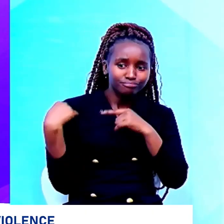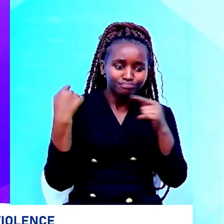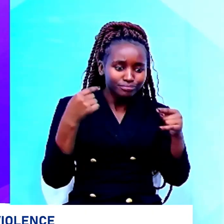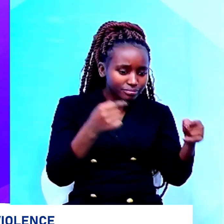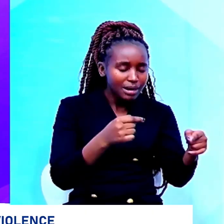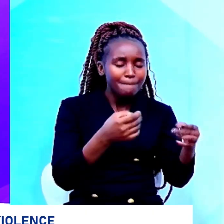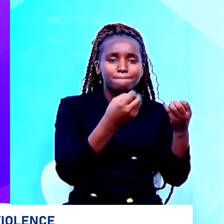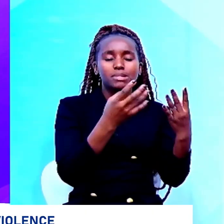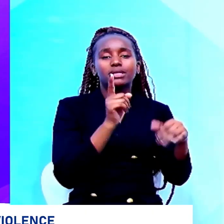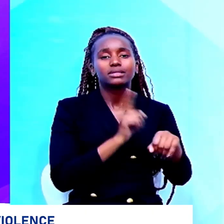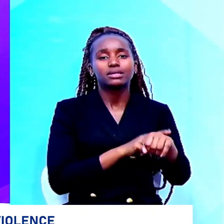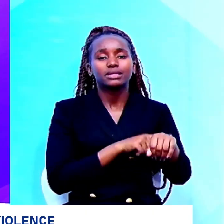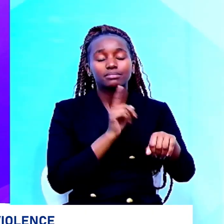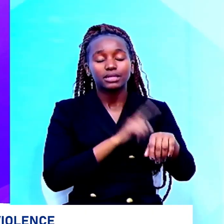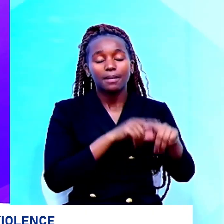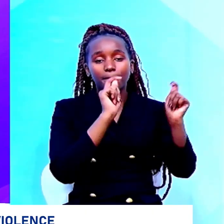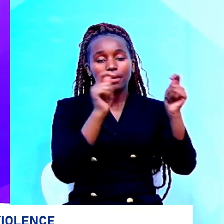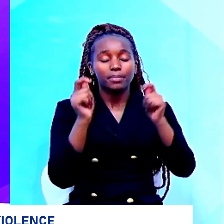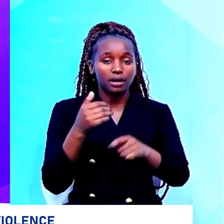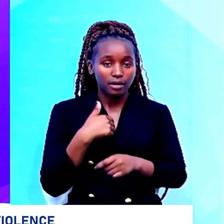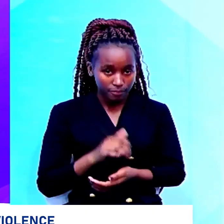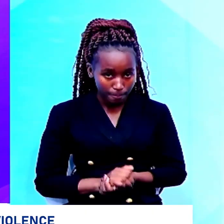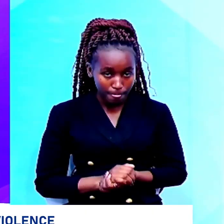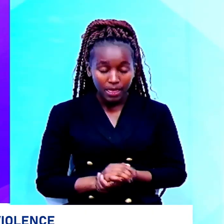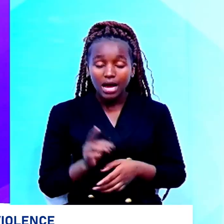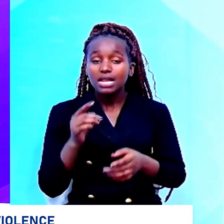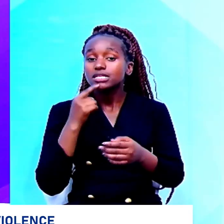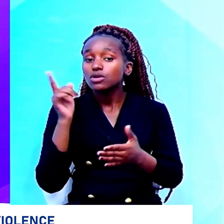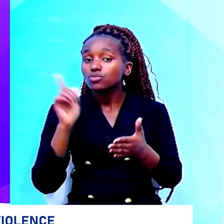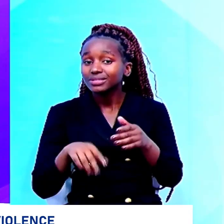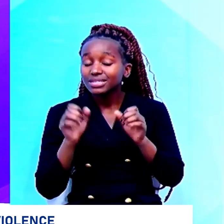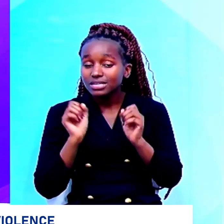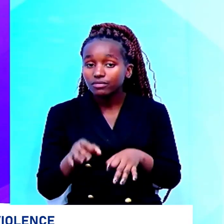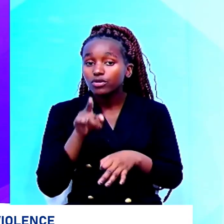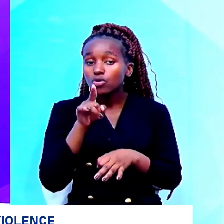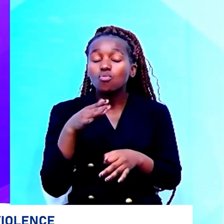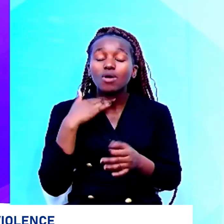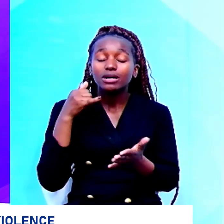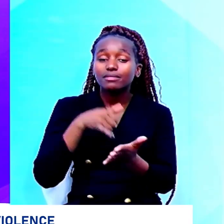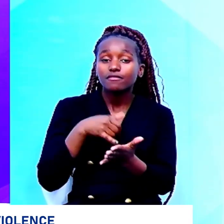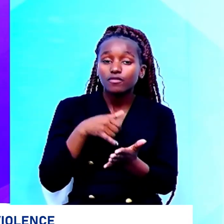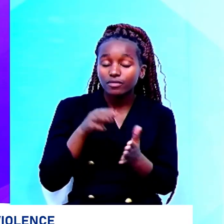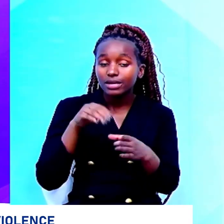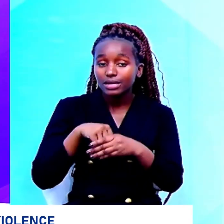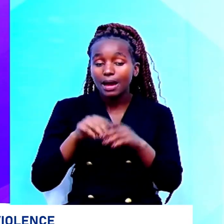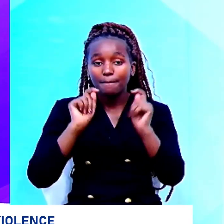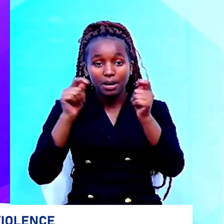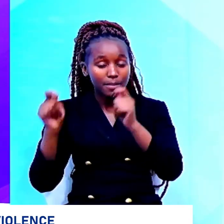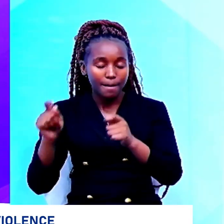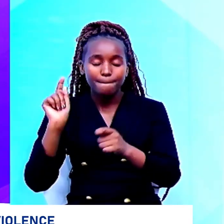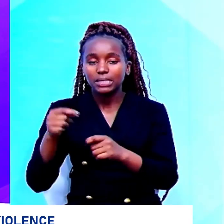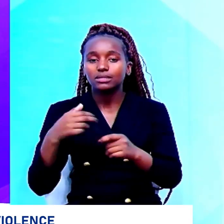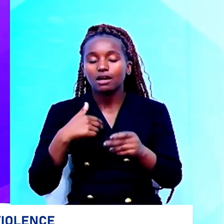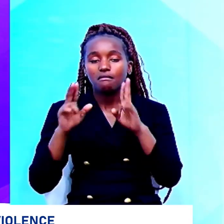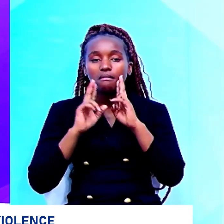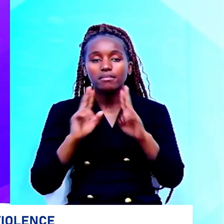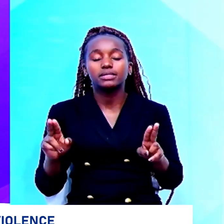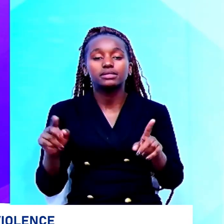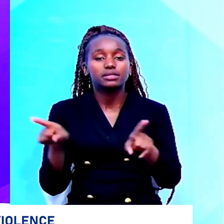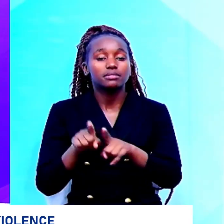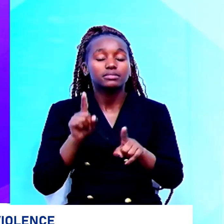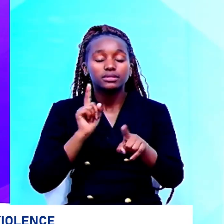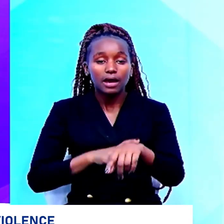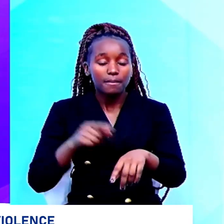place. She called upon those engaging in demonstrations to do so peacefully, emphasizing the importance